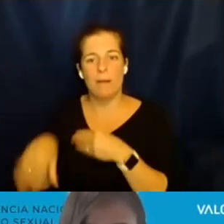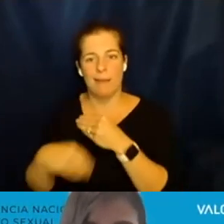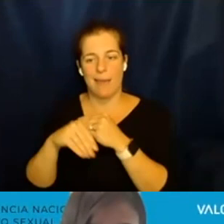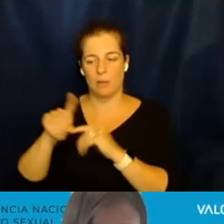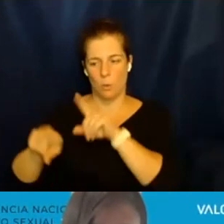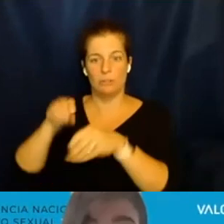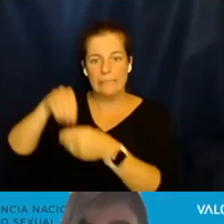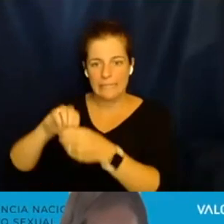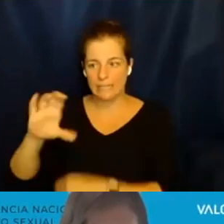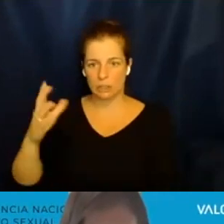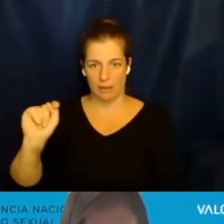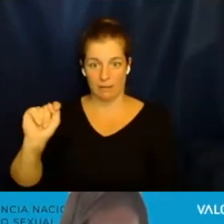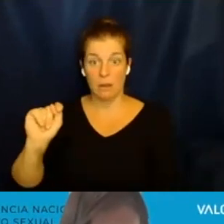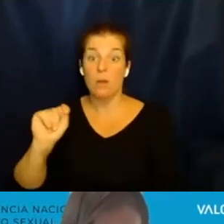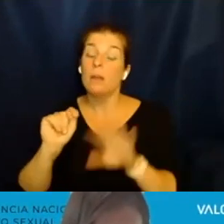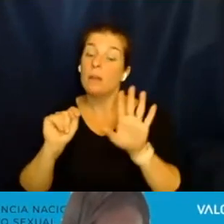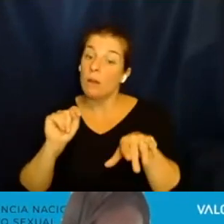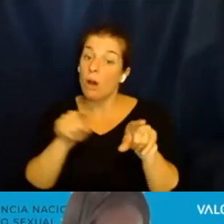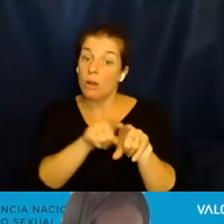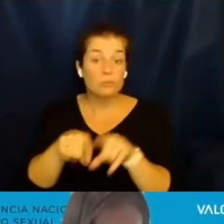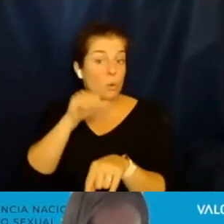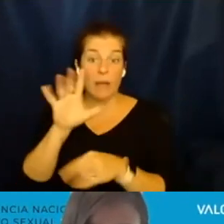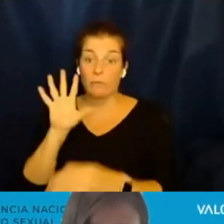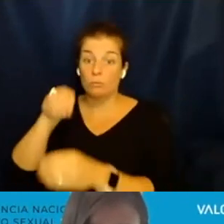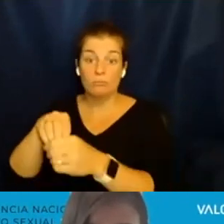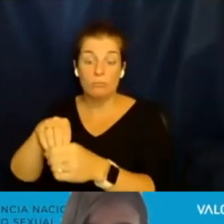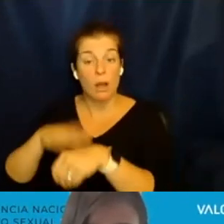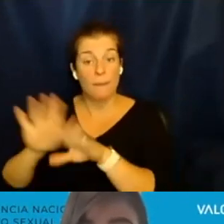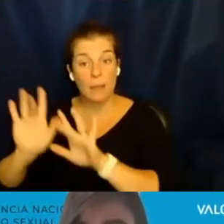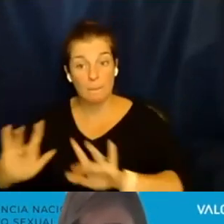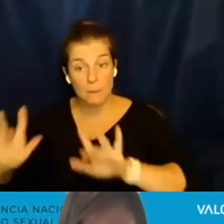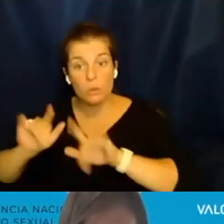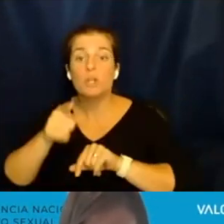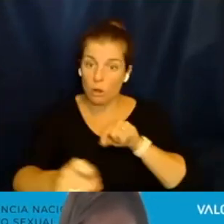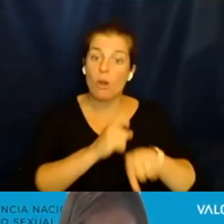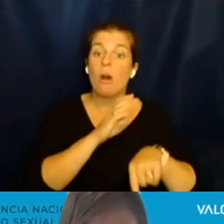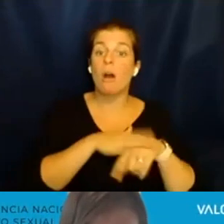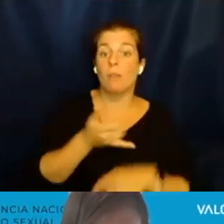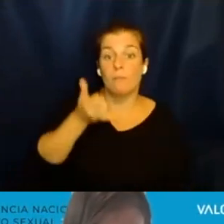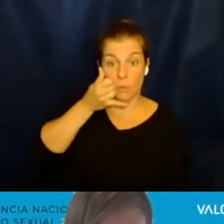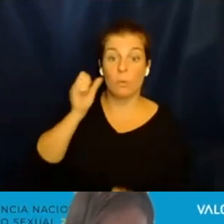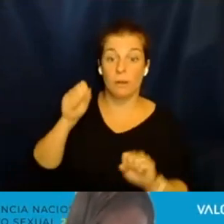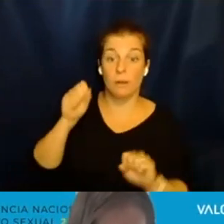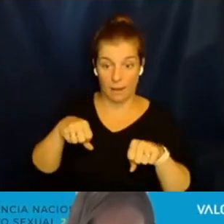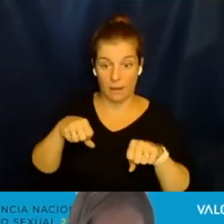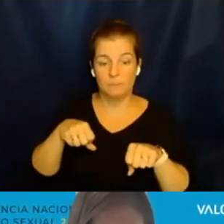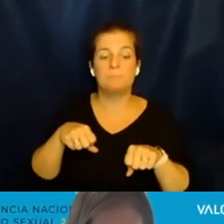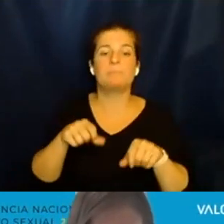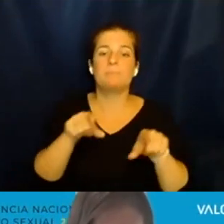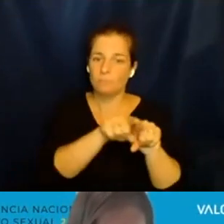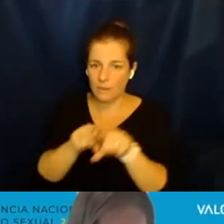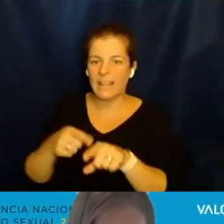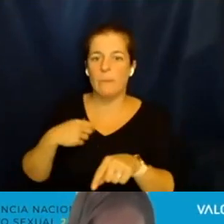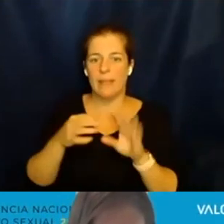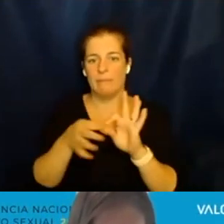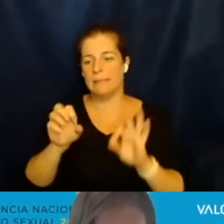phone. You can also join us via phone. You can call on your phone so you can hear us. And, again, we also have subtitles in English available.